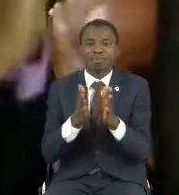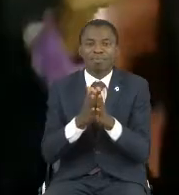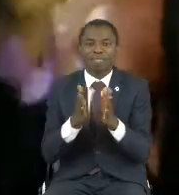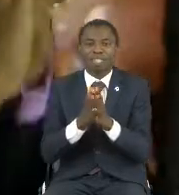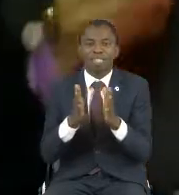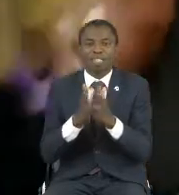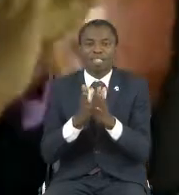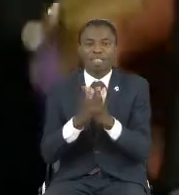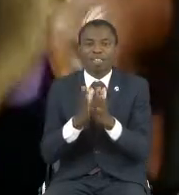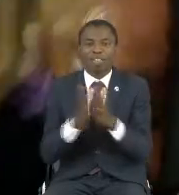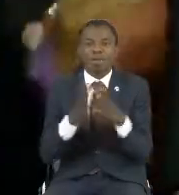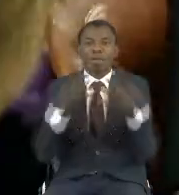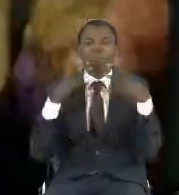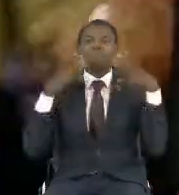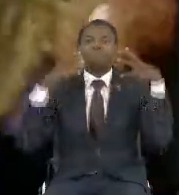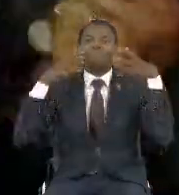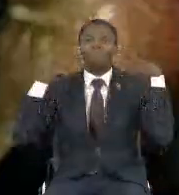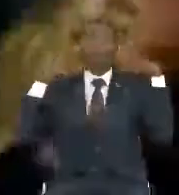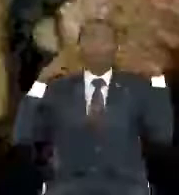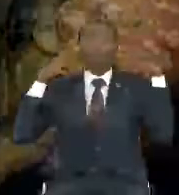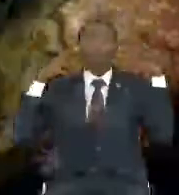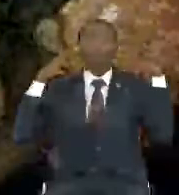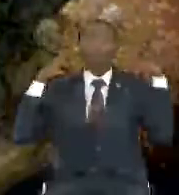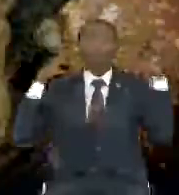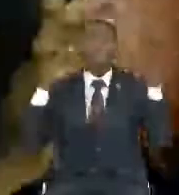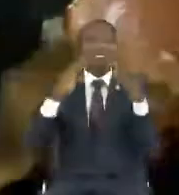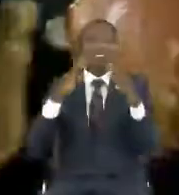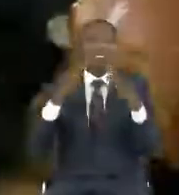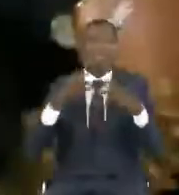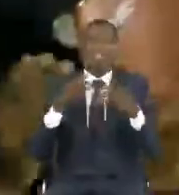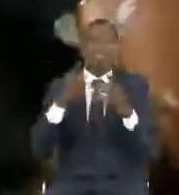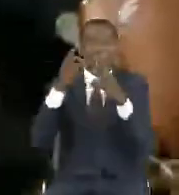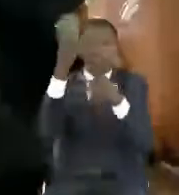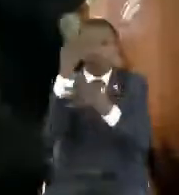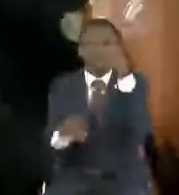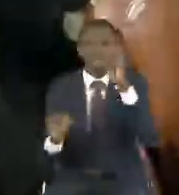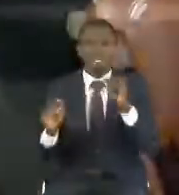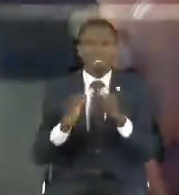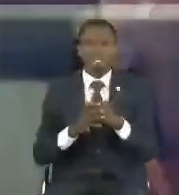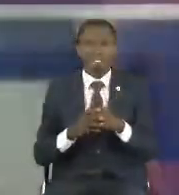Goiter vanished away. Today, as you hear the